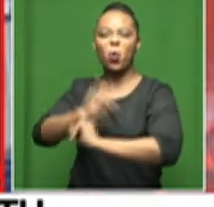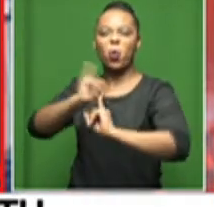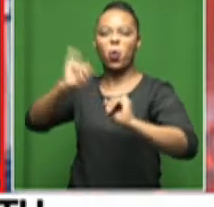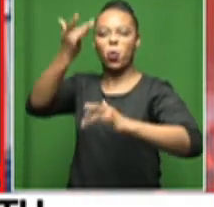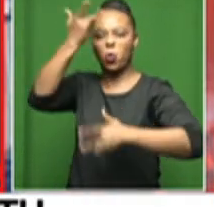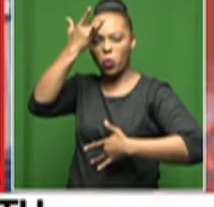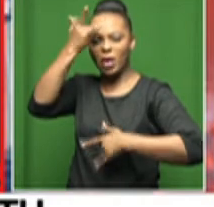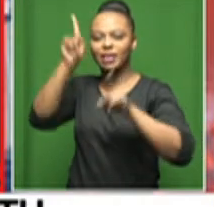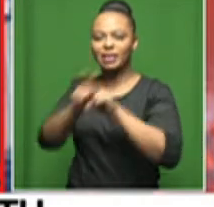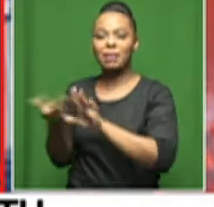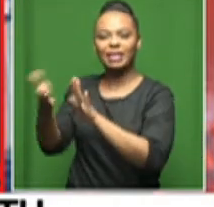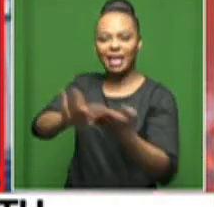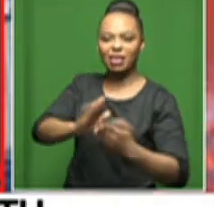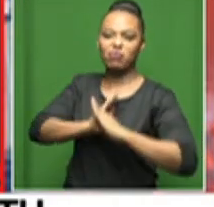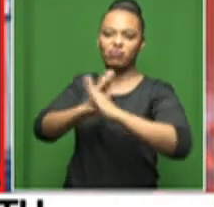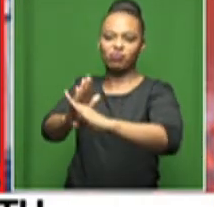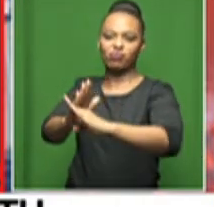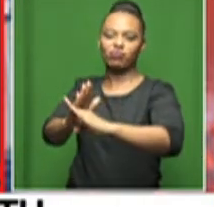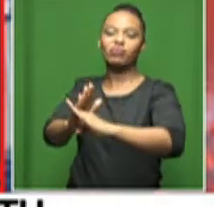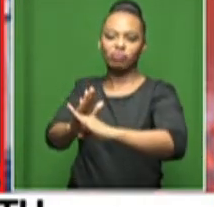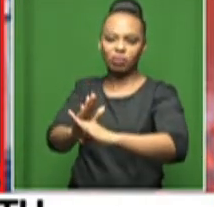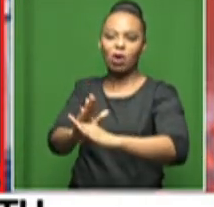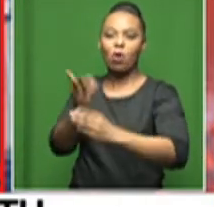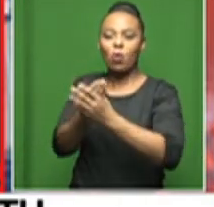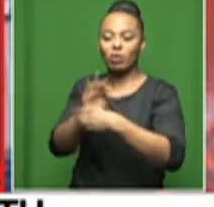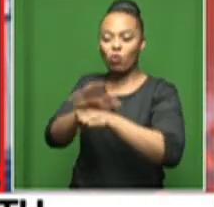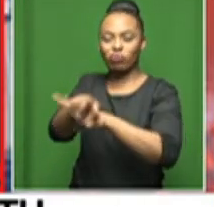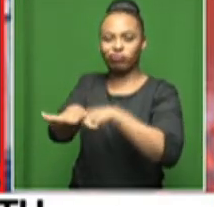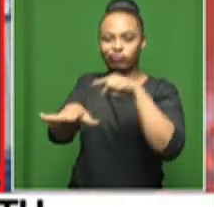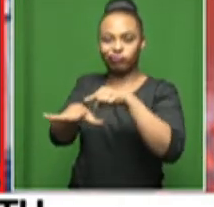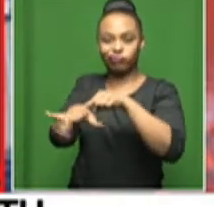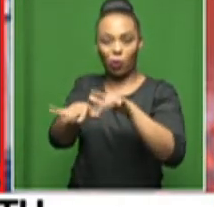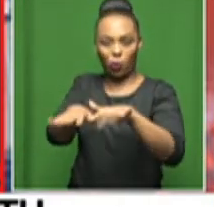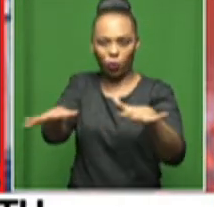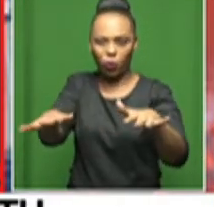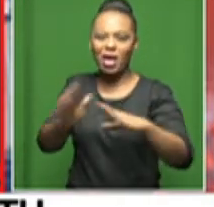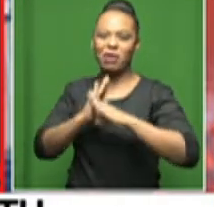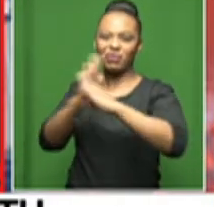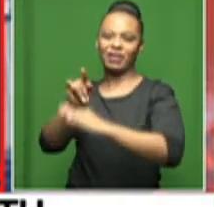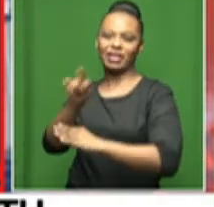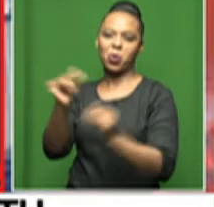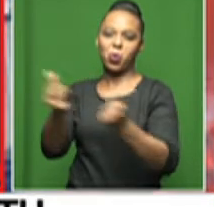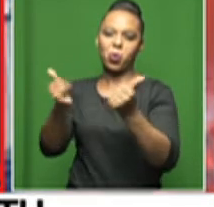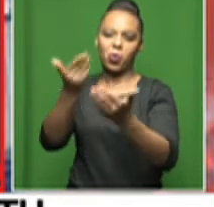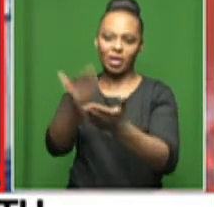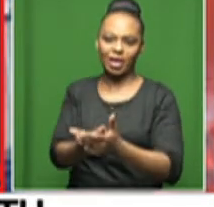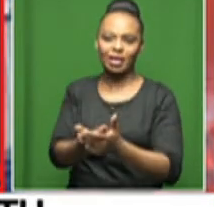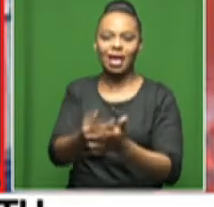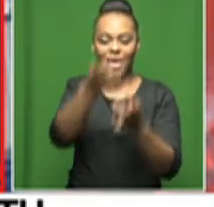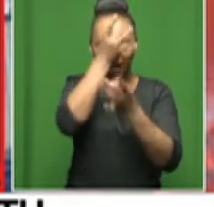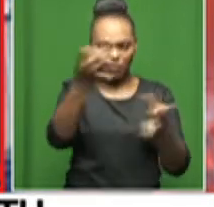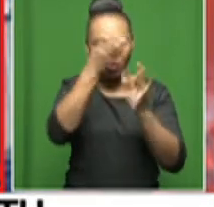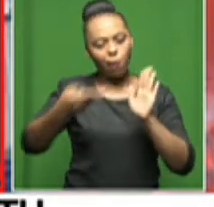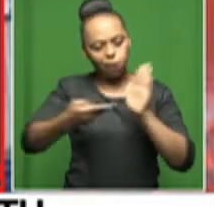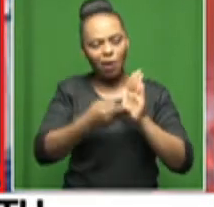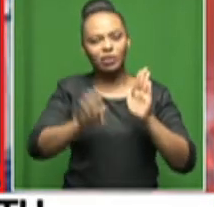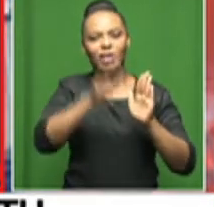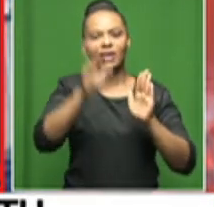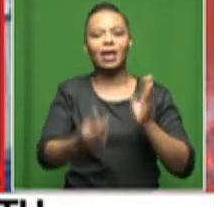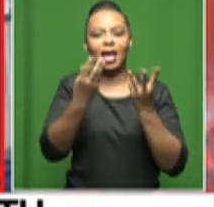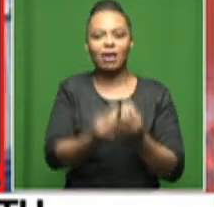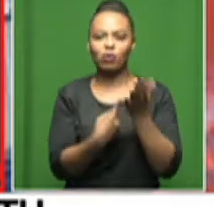death with the current variant. And so we have data from South Africa to show that